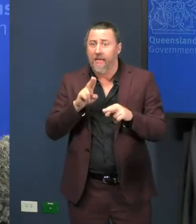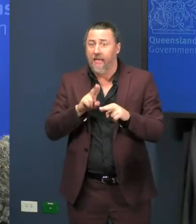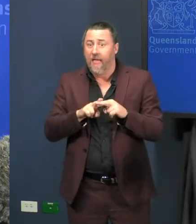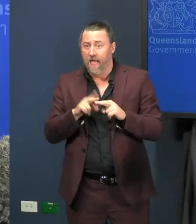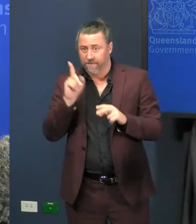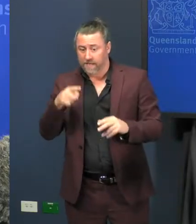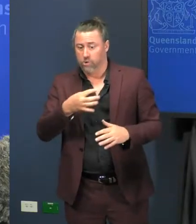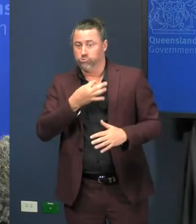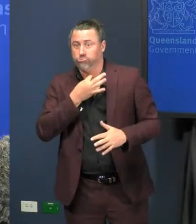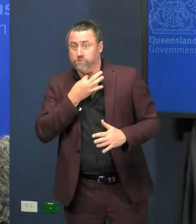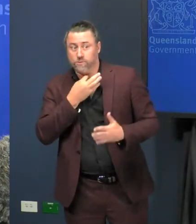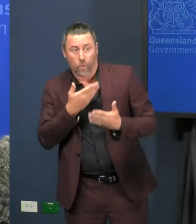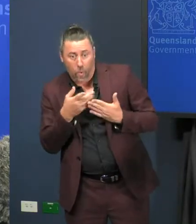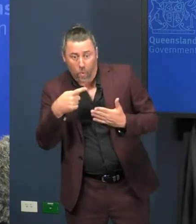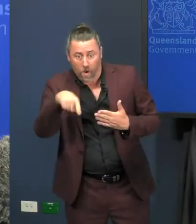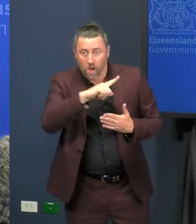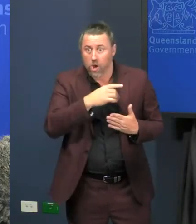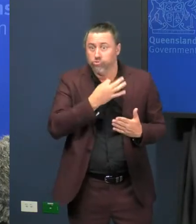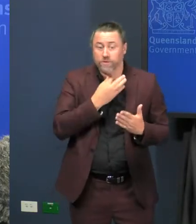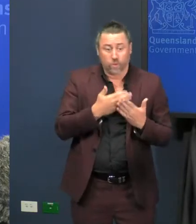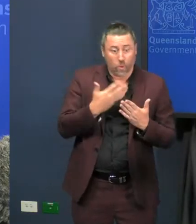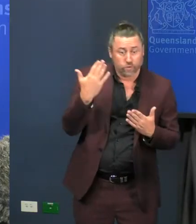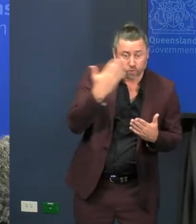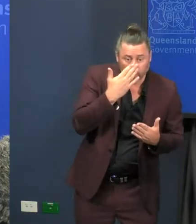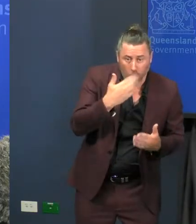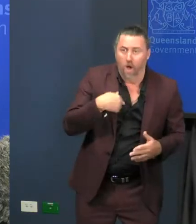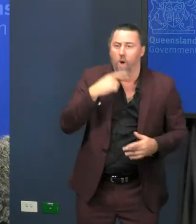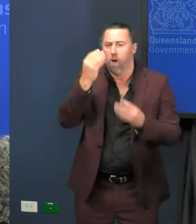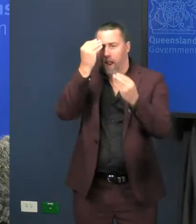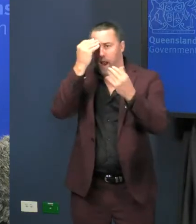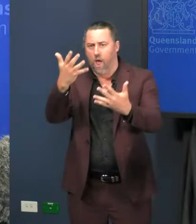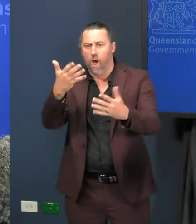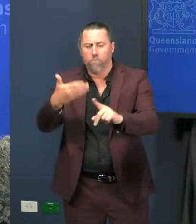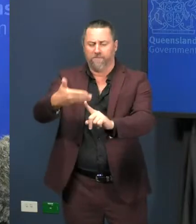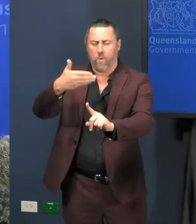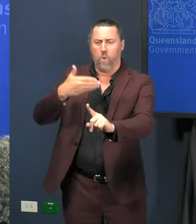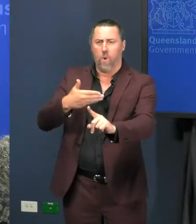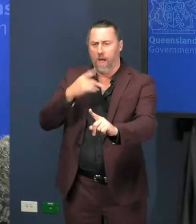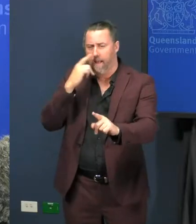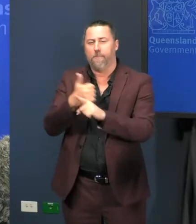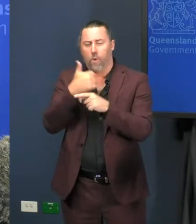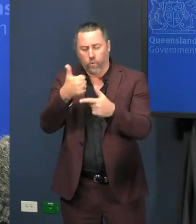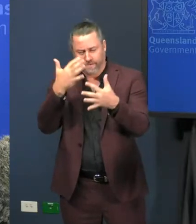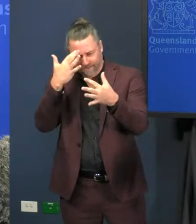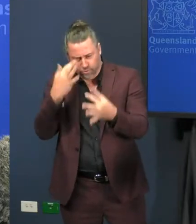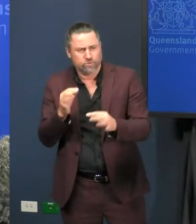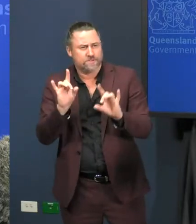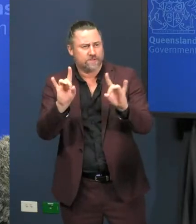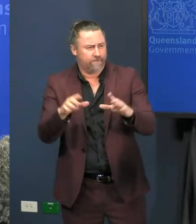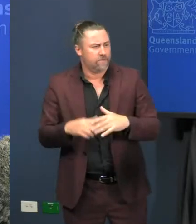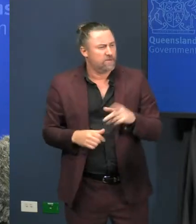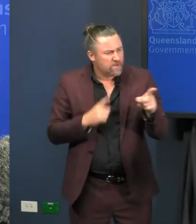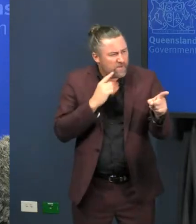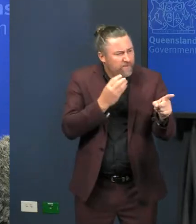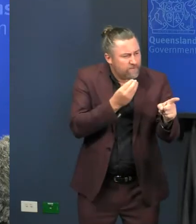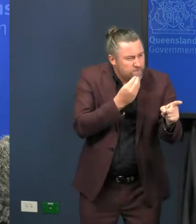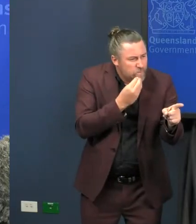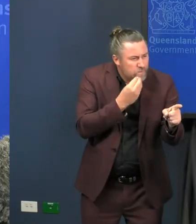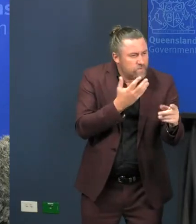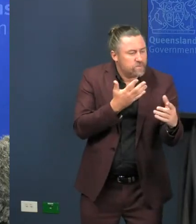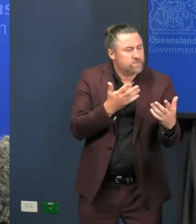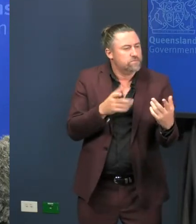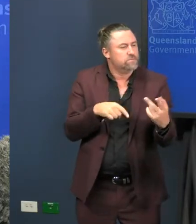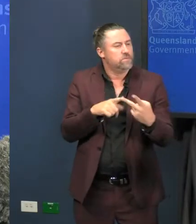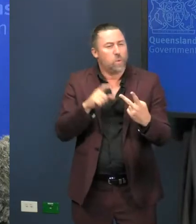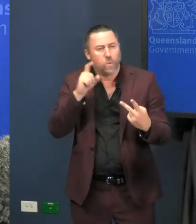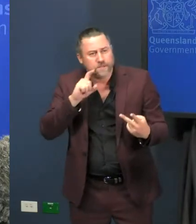contrary, we will share that, and we'll share it ahead of time so that people can make a decision. Food and water supply that you mentioned earlier, is